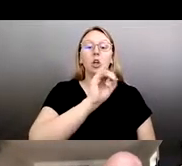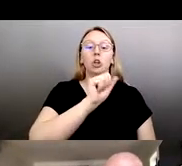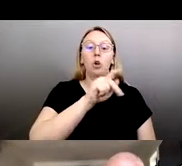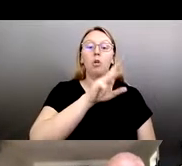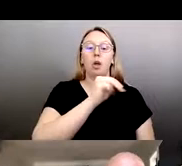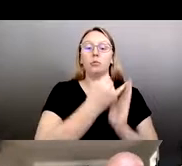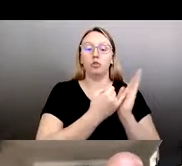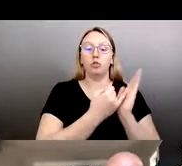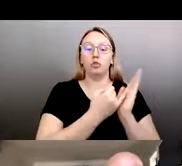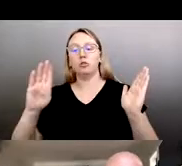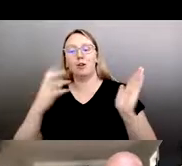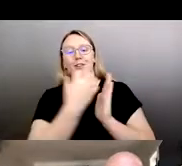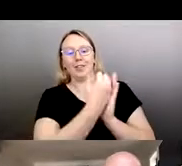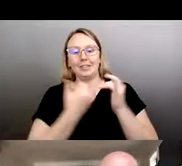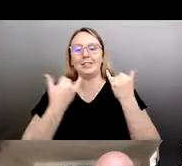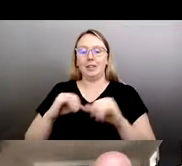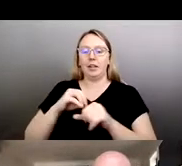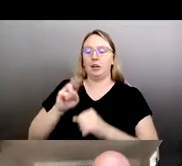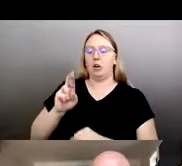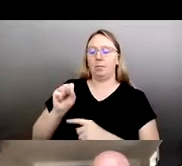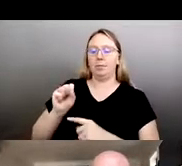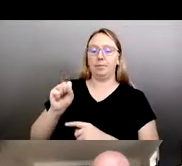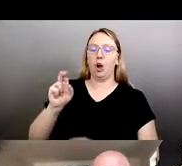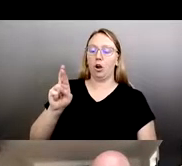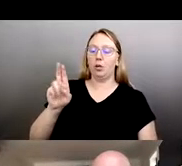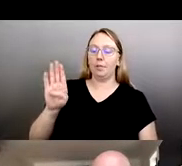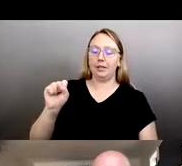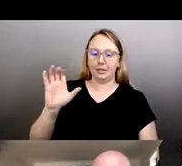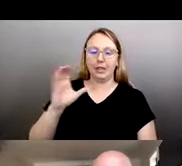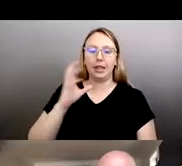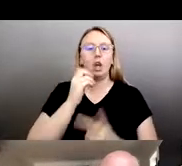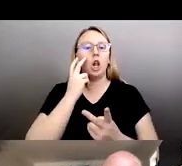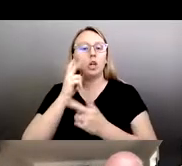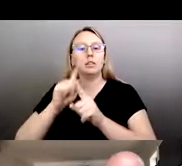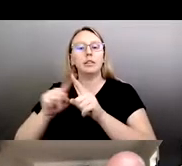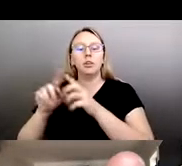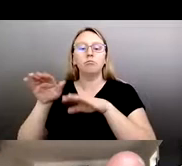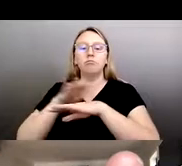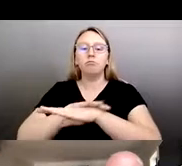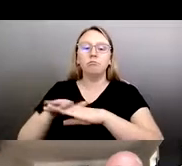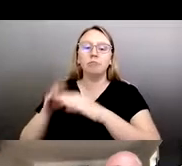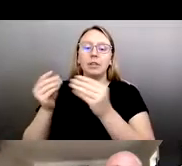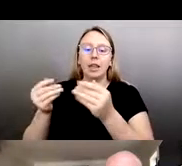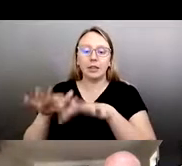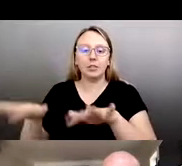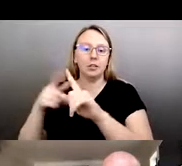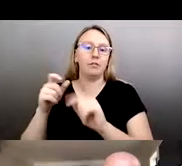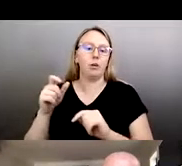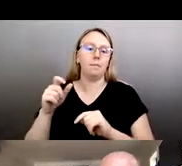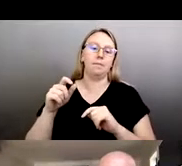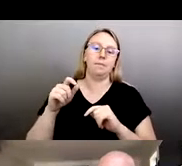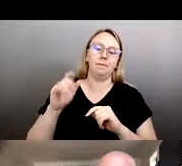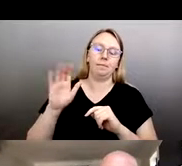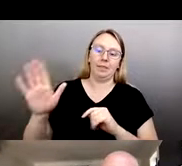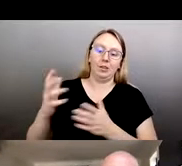collected that are still in the RBSC and looking at various landscapes from Roger's career. So on the left, we have that classic Roger Brown oil paint,